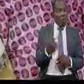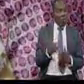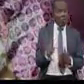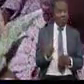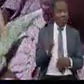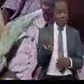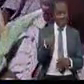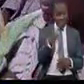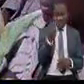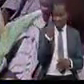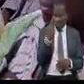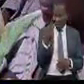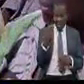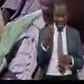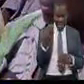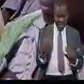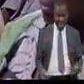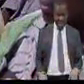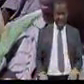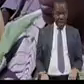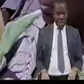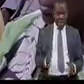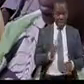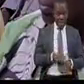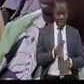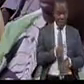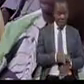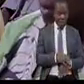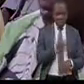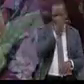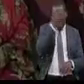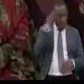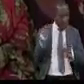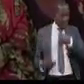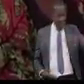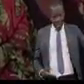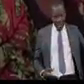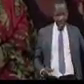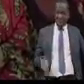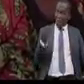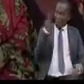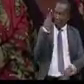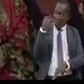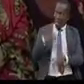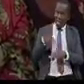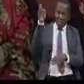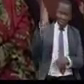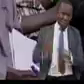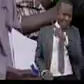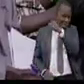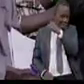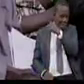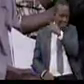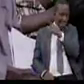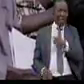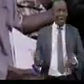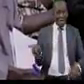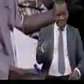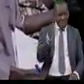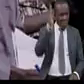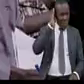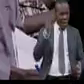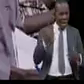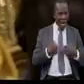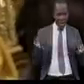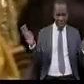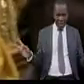world, look away and see the invisible. Amen. You will always have the victory in Jesus'